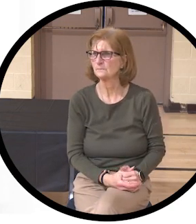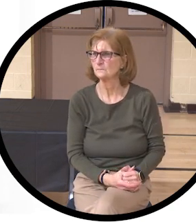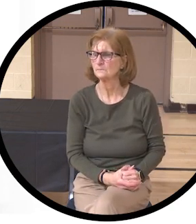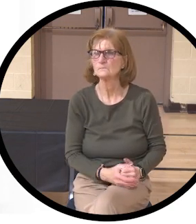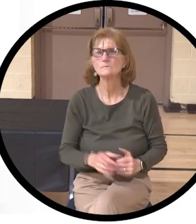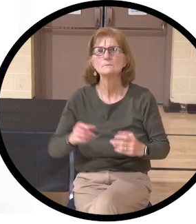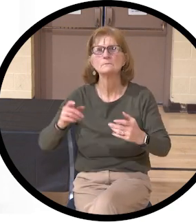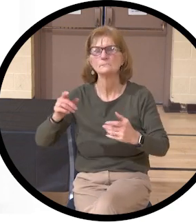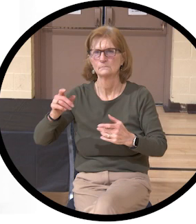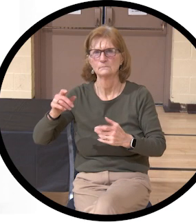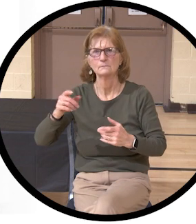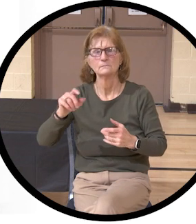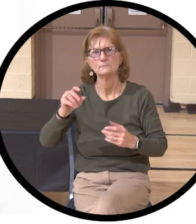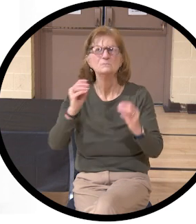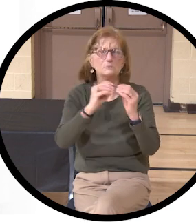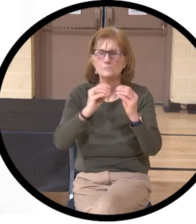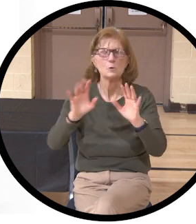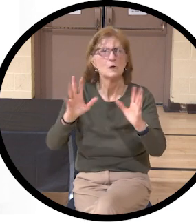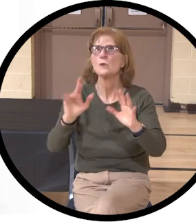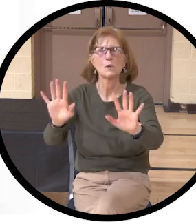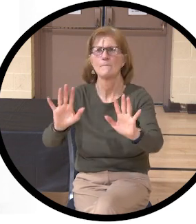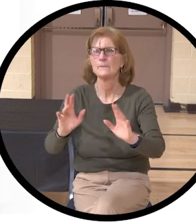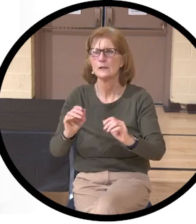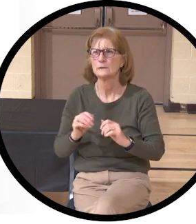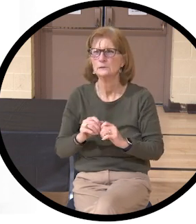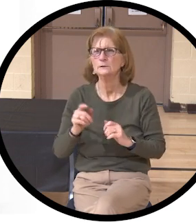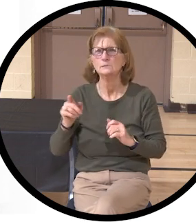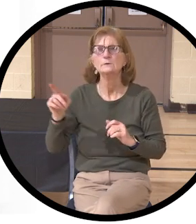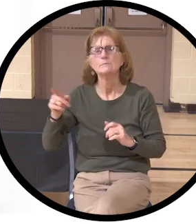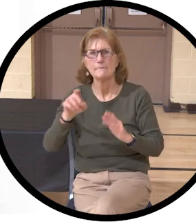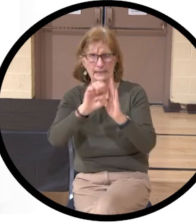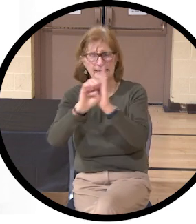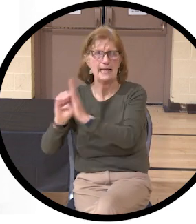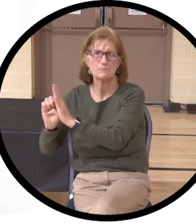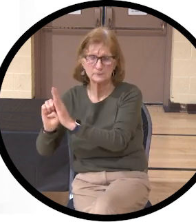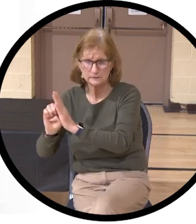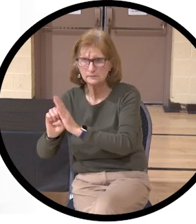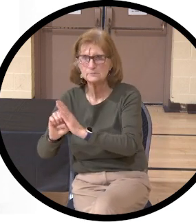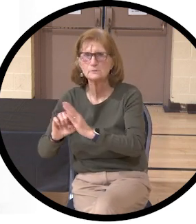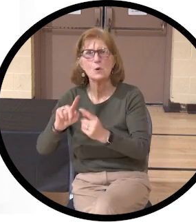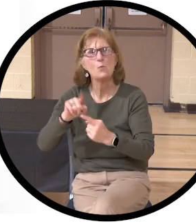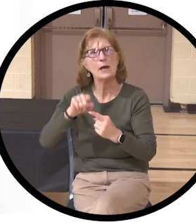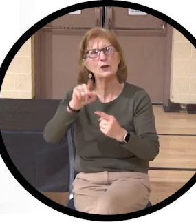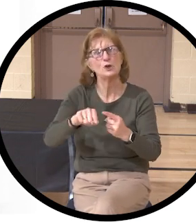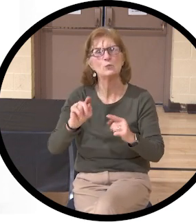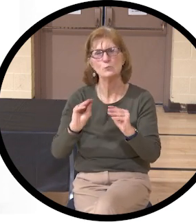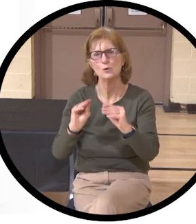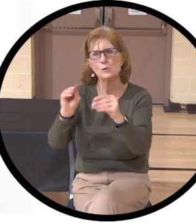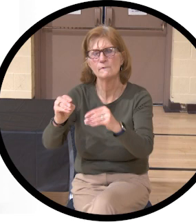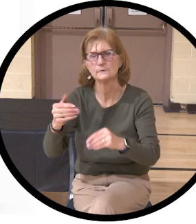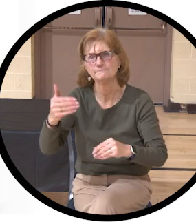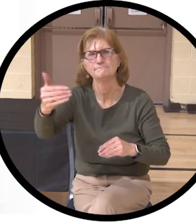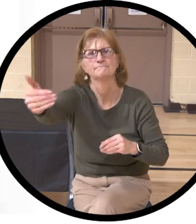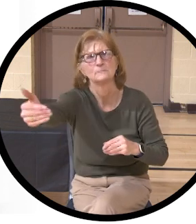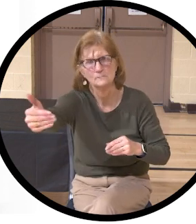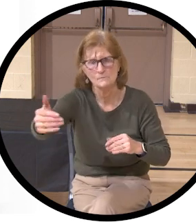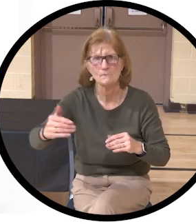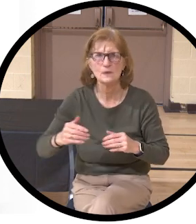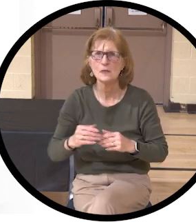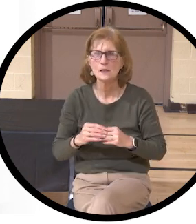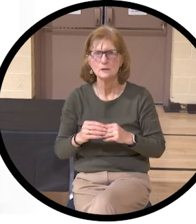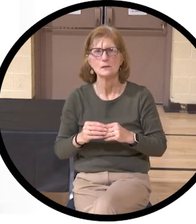And then finally, a few examples, well, not finally, sorry, there's one more after this, but a few examples from further down with that shared condition.